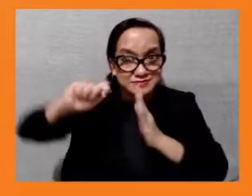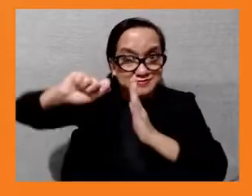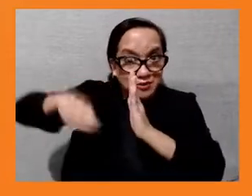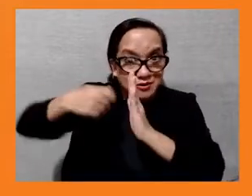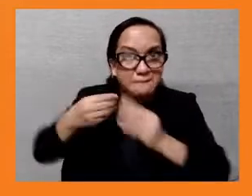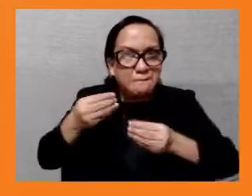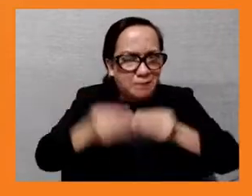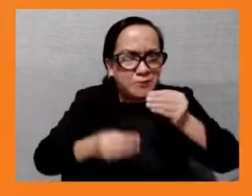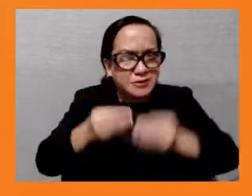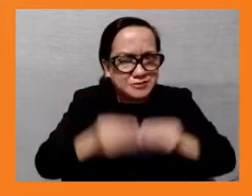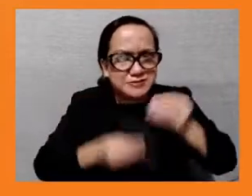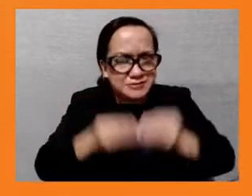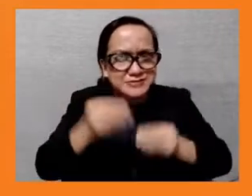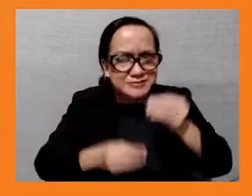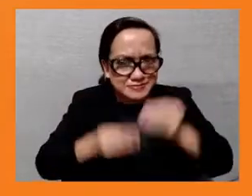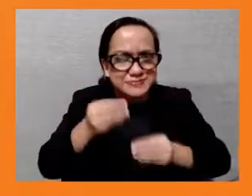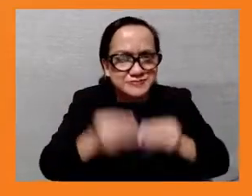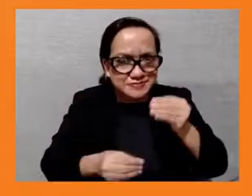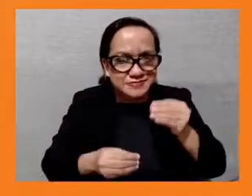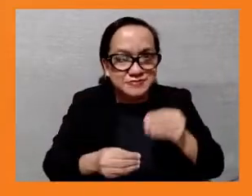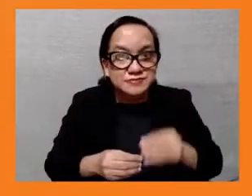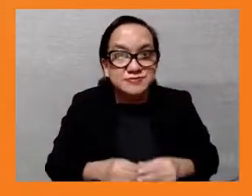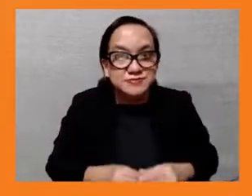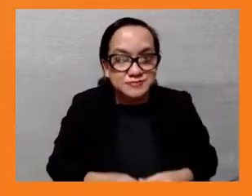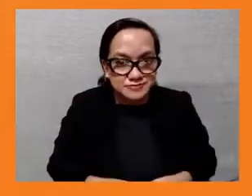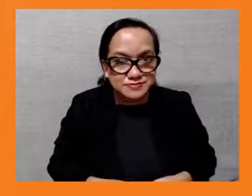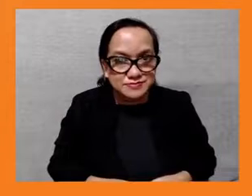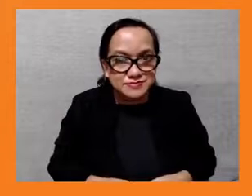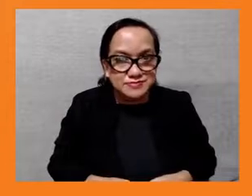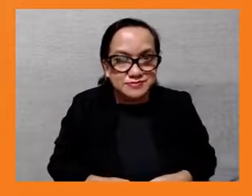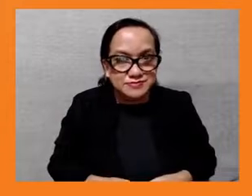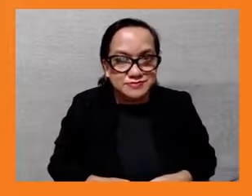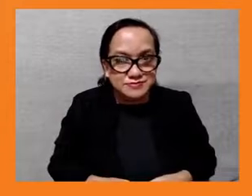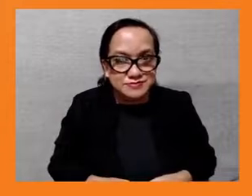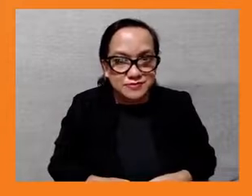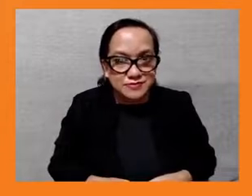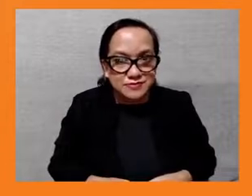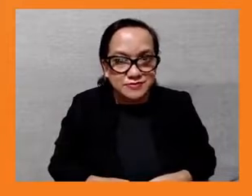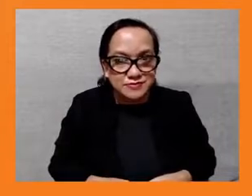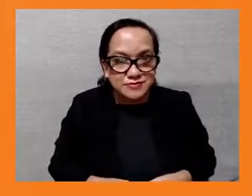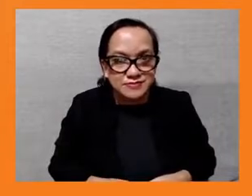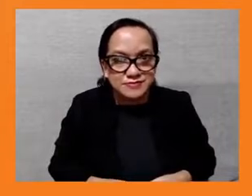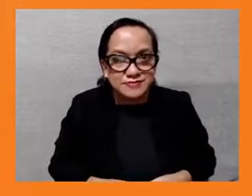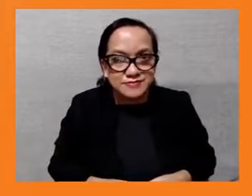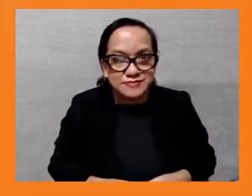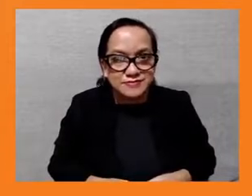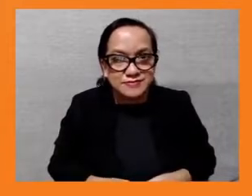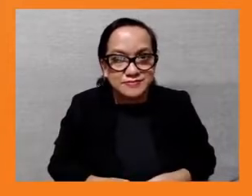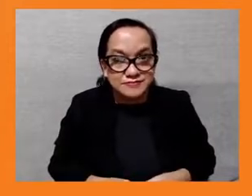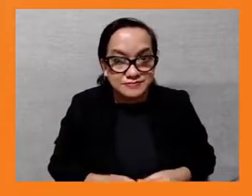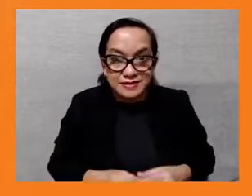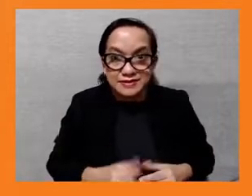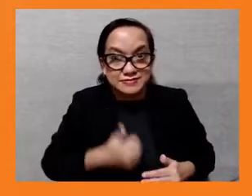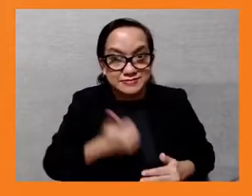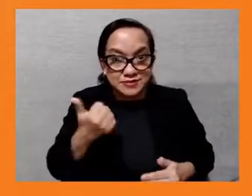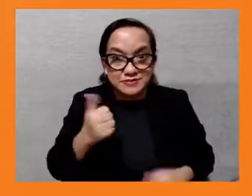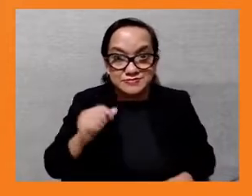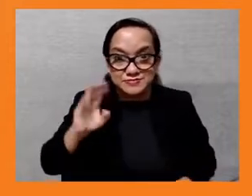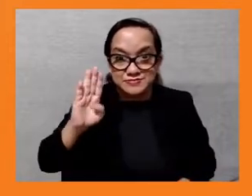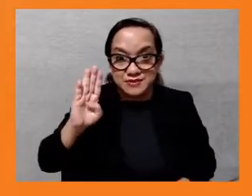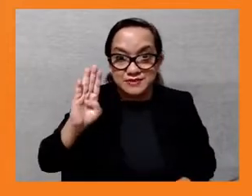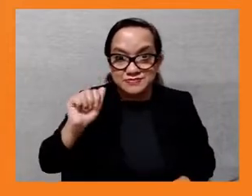When the ADB properly implemented the safeguard policy and inform, and it has also role inform all displaced persons if their entitlements and